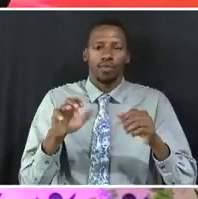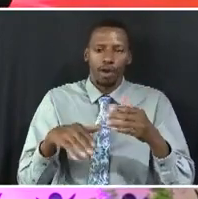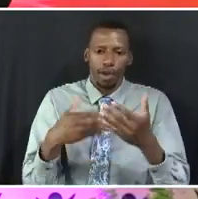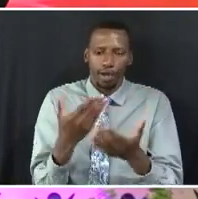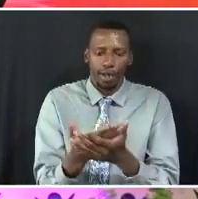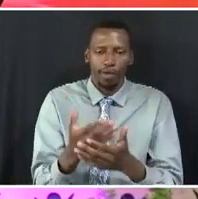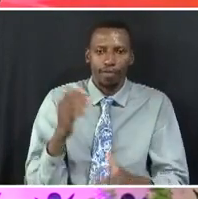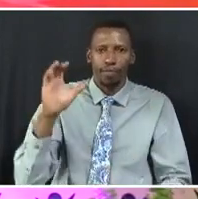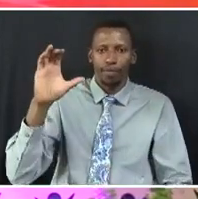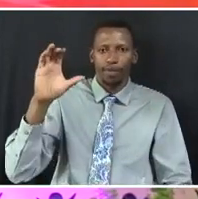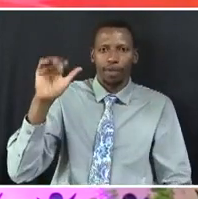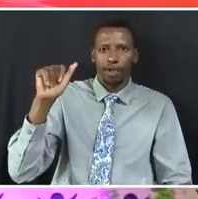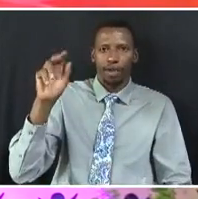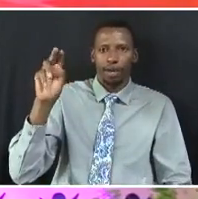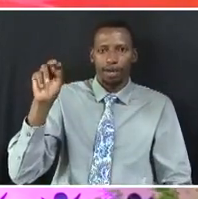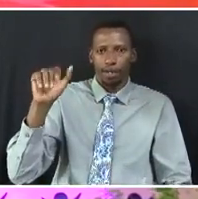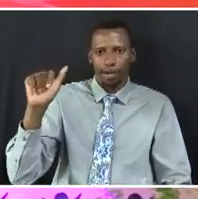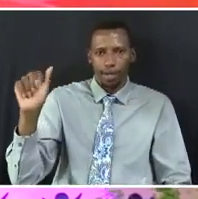Canaan.